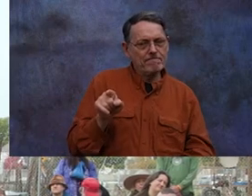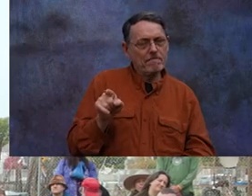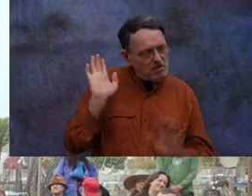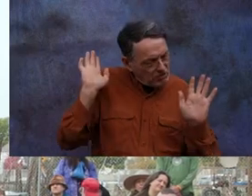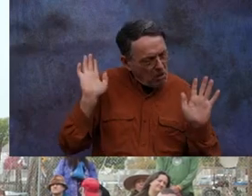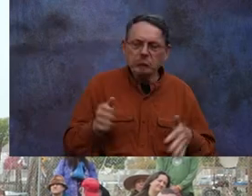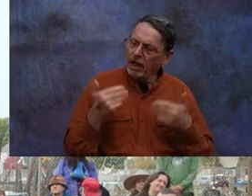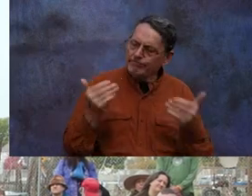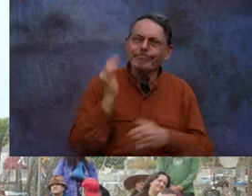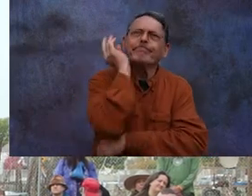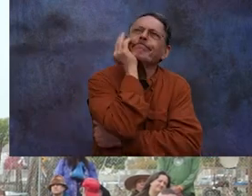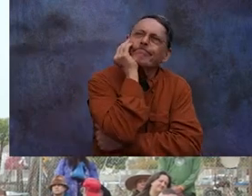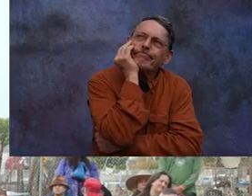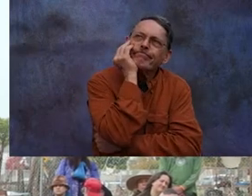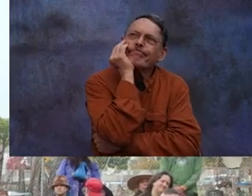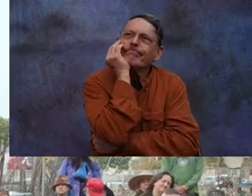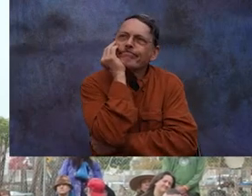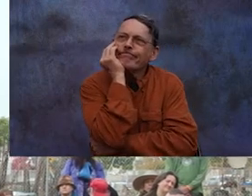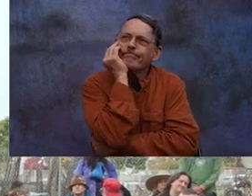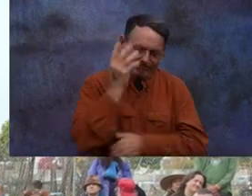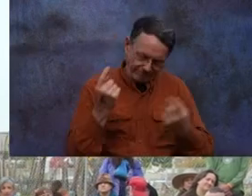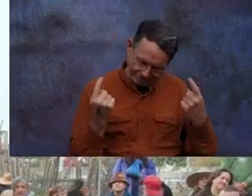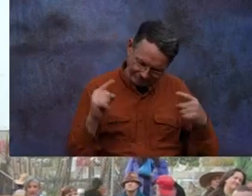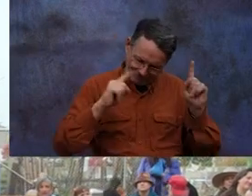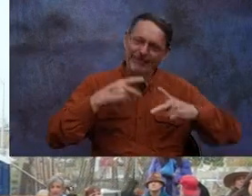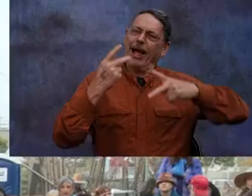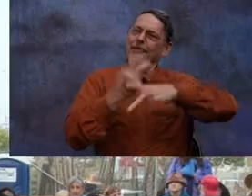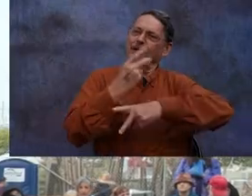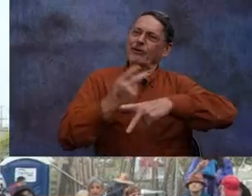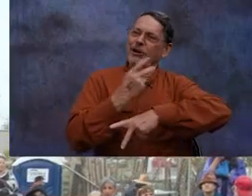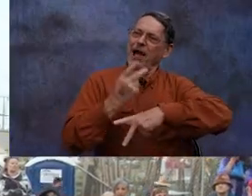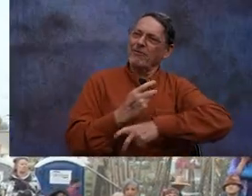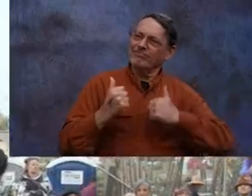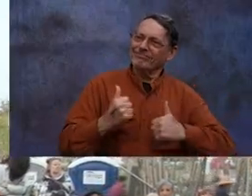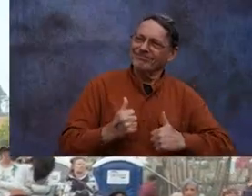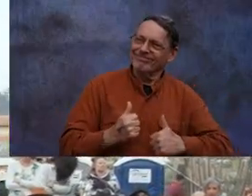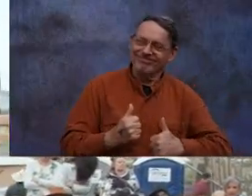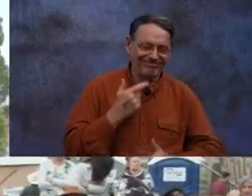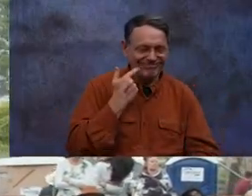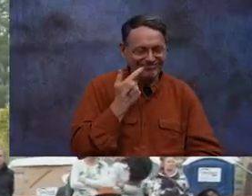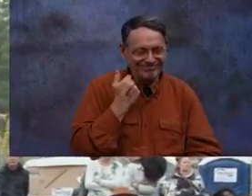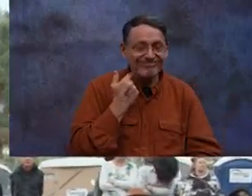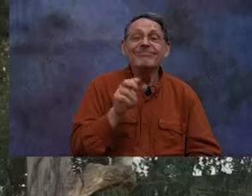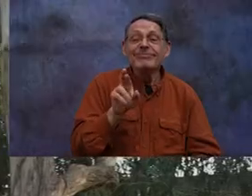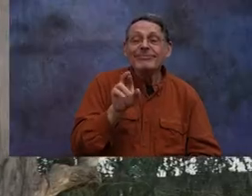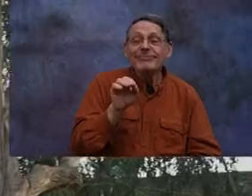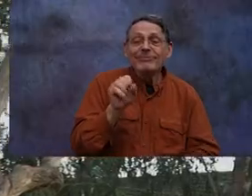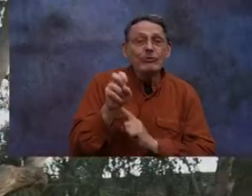that. And some thinking I did. And guess what? I figured it out.